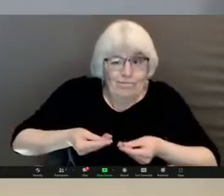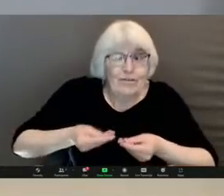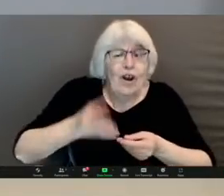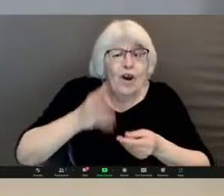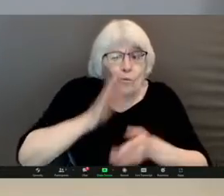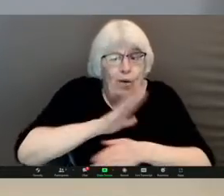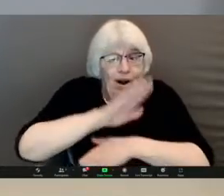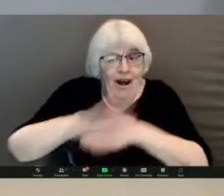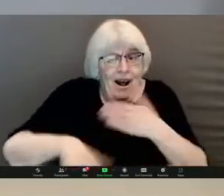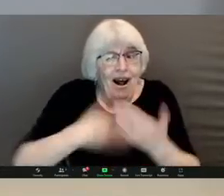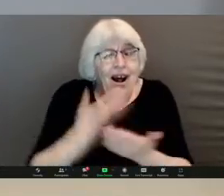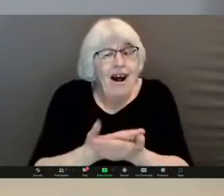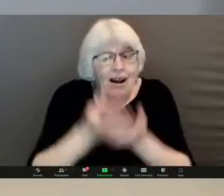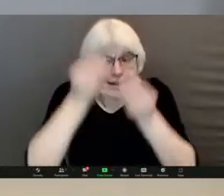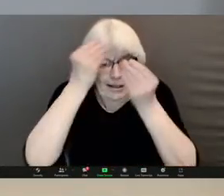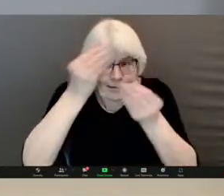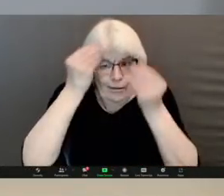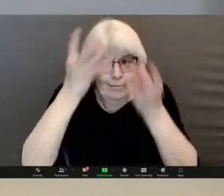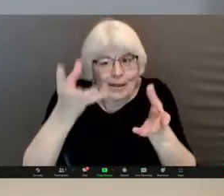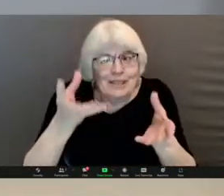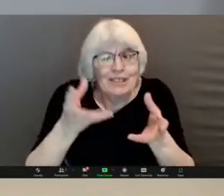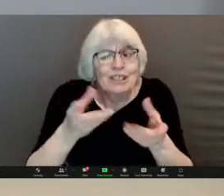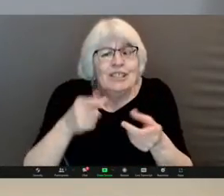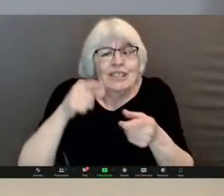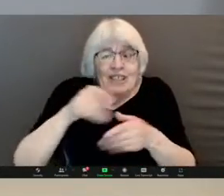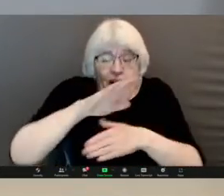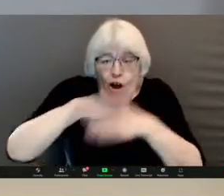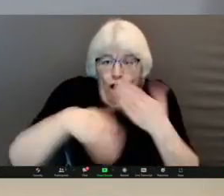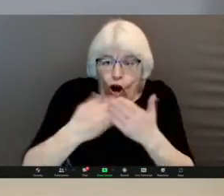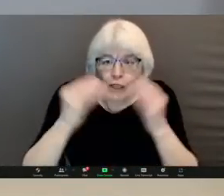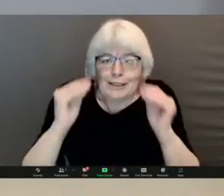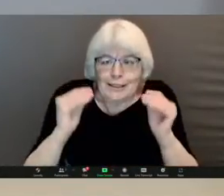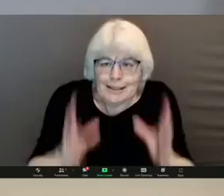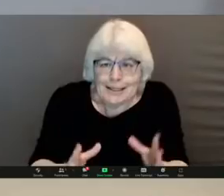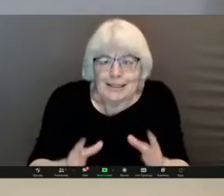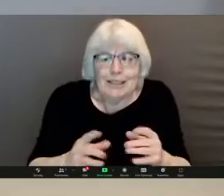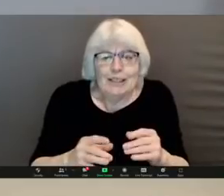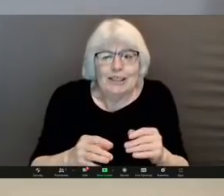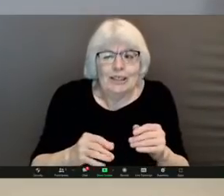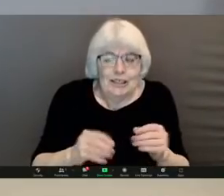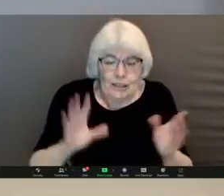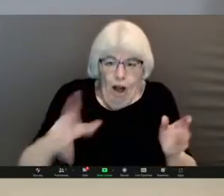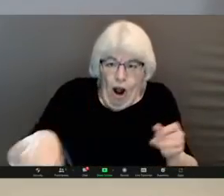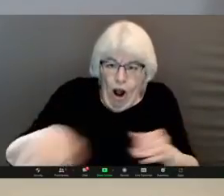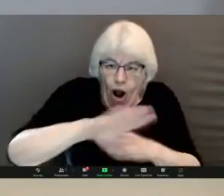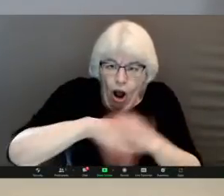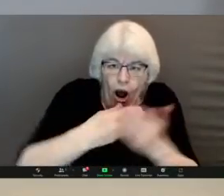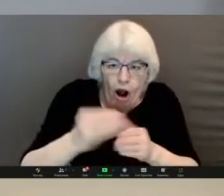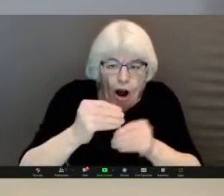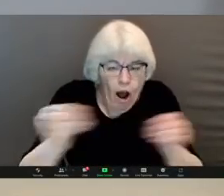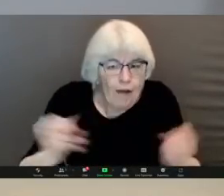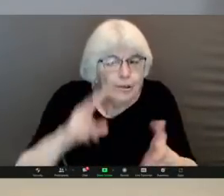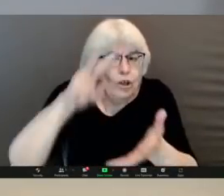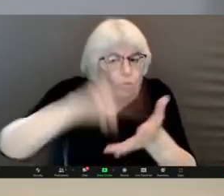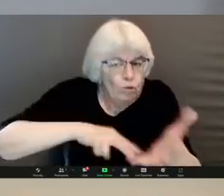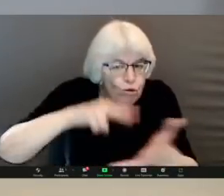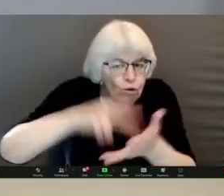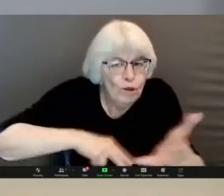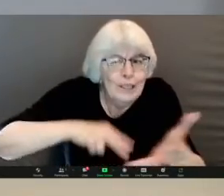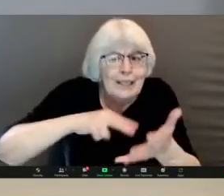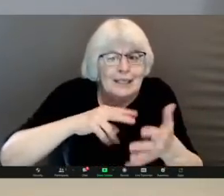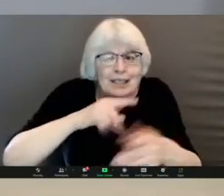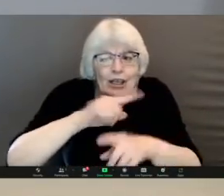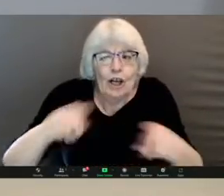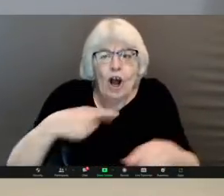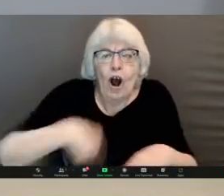been received by our office over the weekend, suggesting a high rate of vaccination among school staff. Beginning later this week,